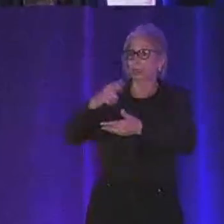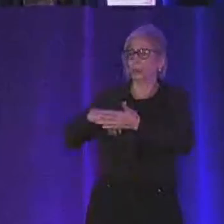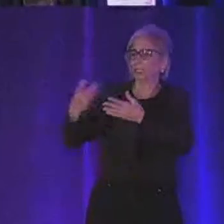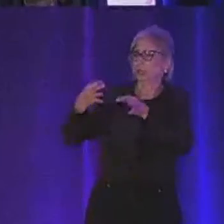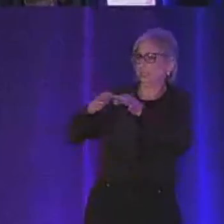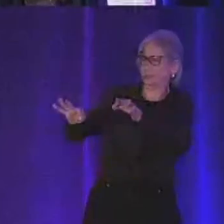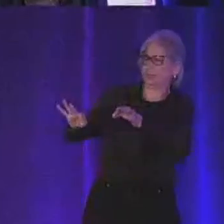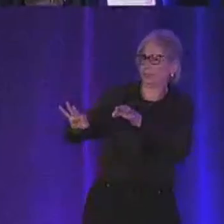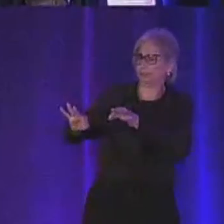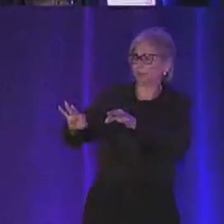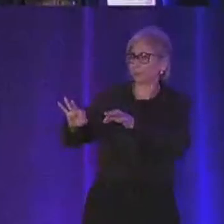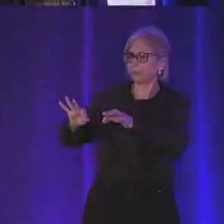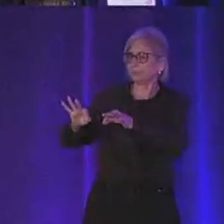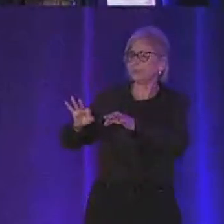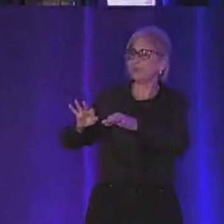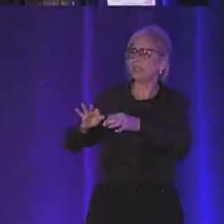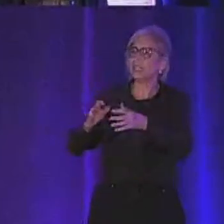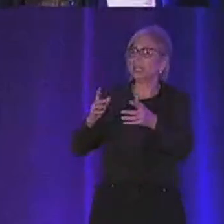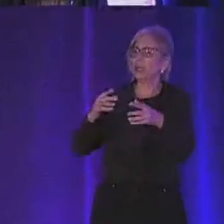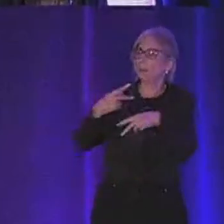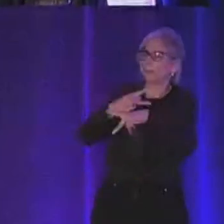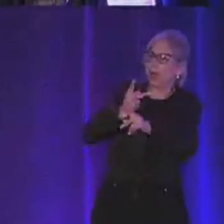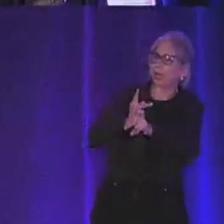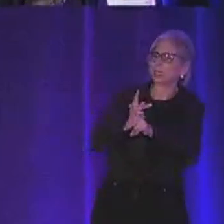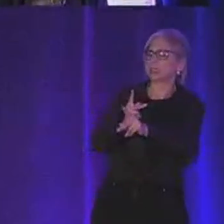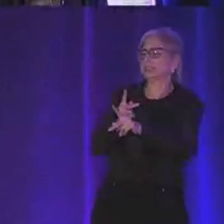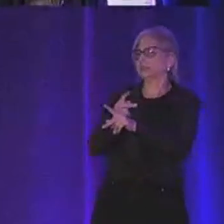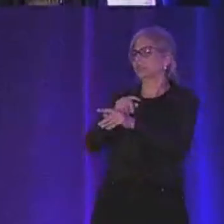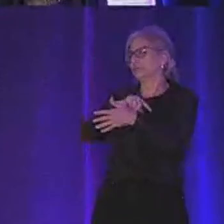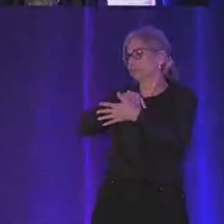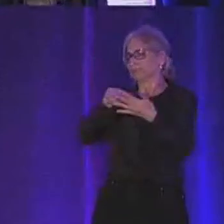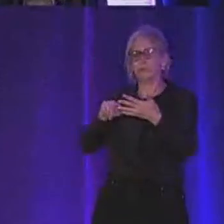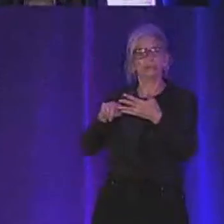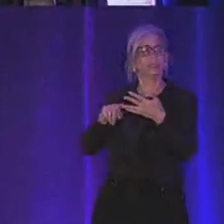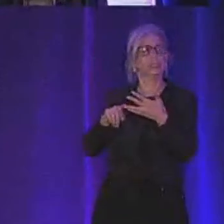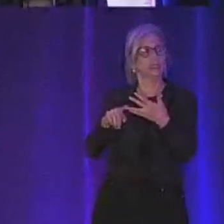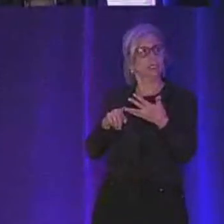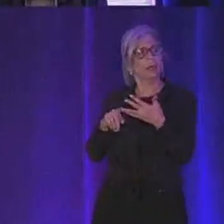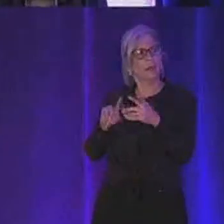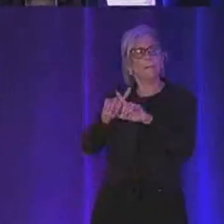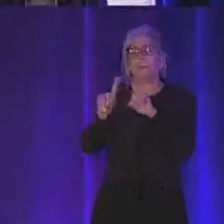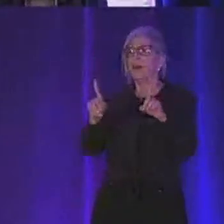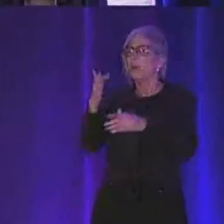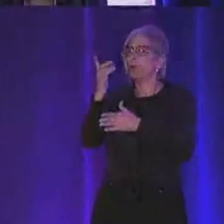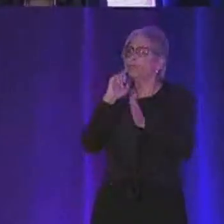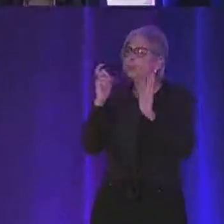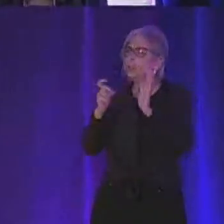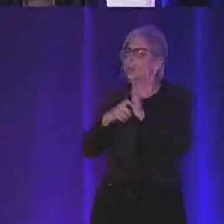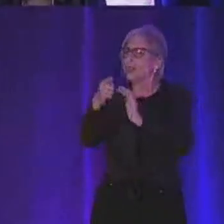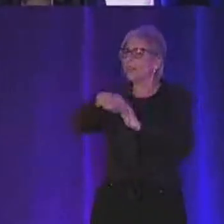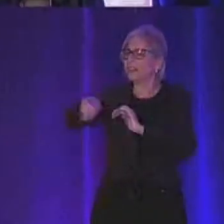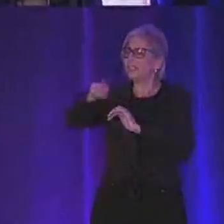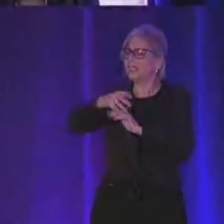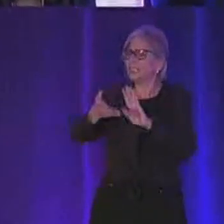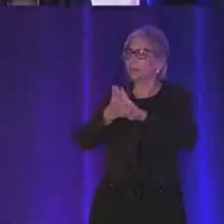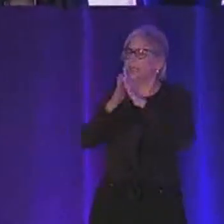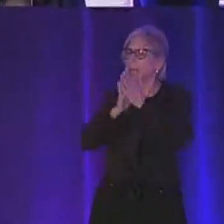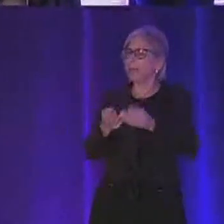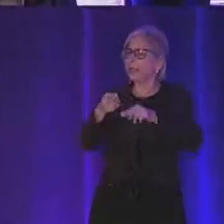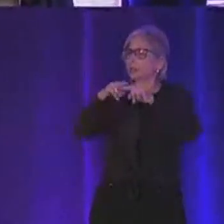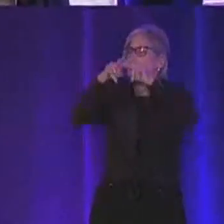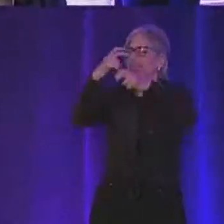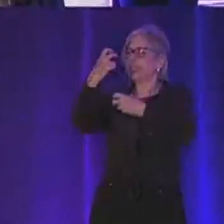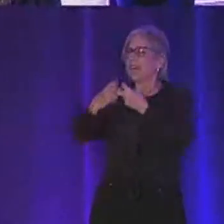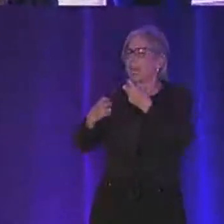the developer health around. We have products like LiveBlocks, like PartyKit. But what you'll notice is these things become increasingly hard